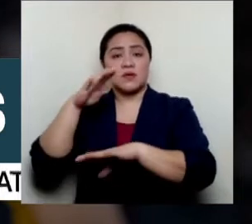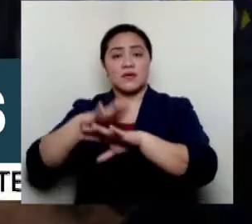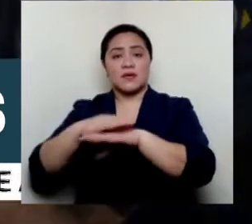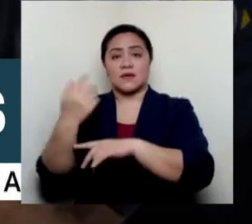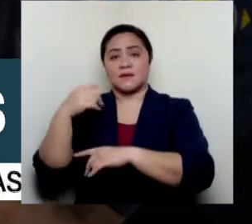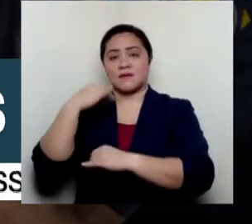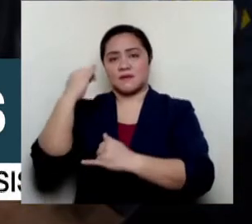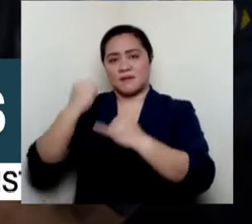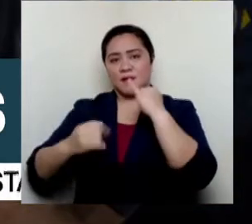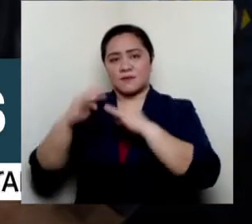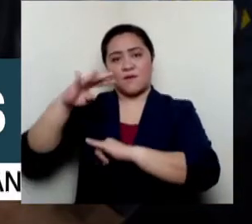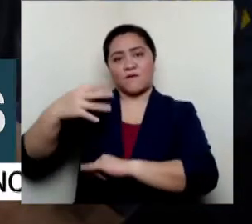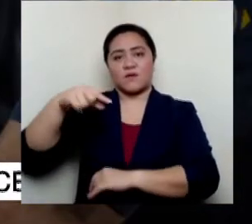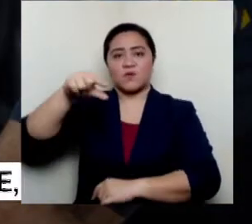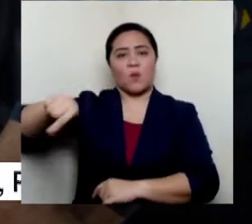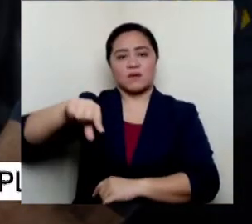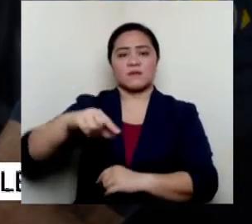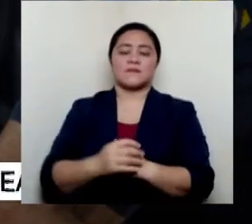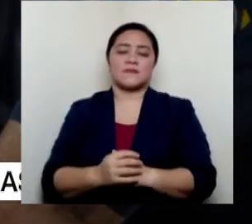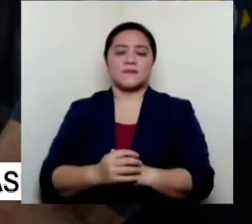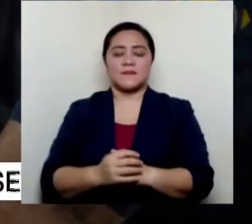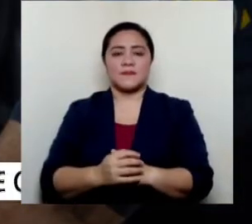the comeback.